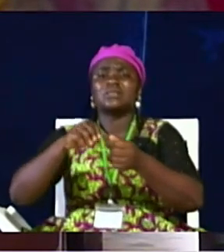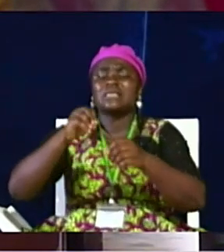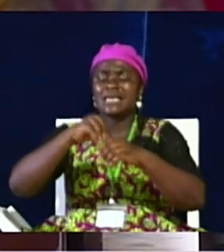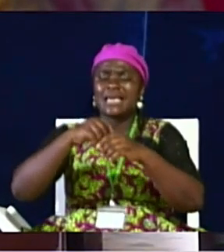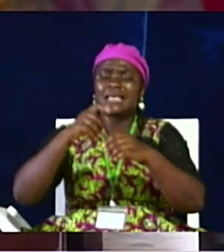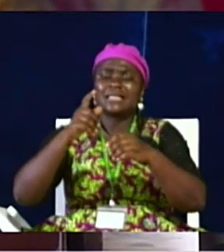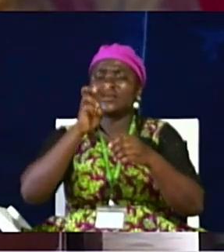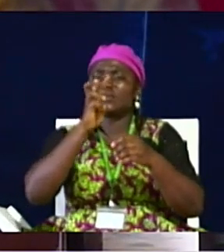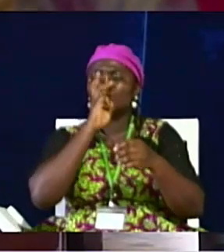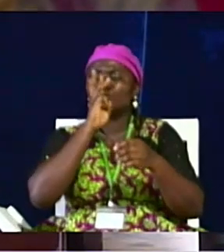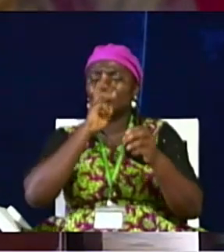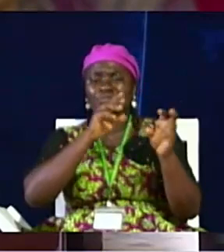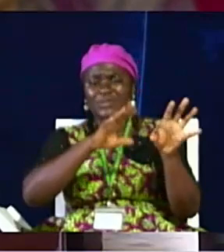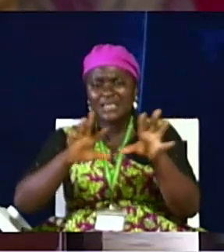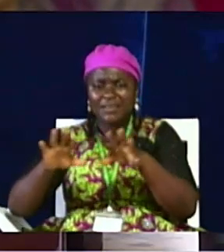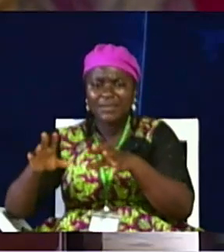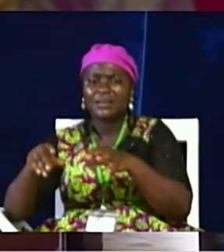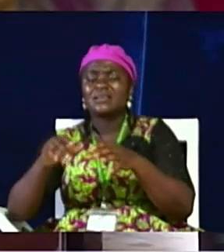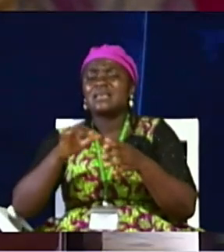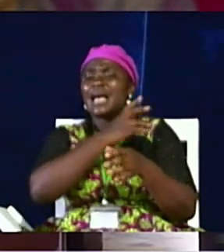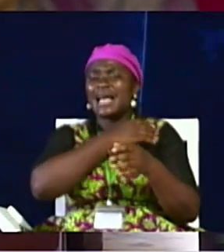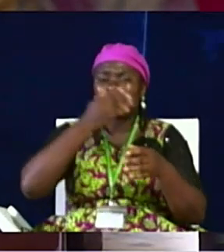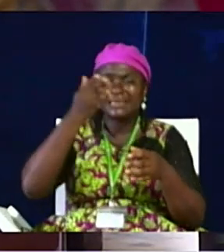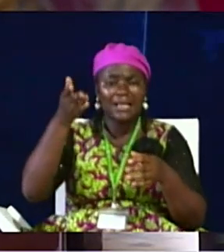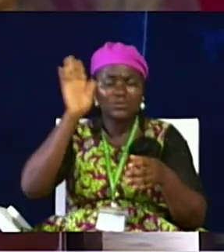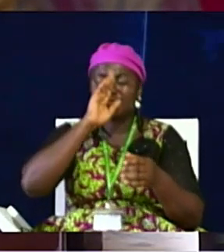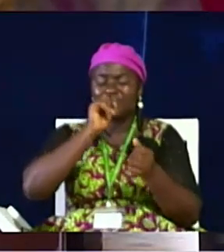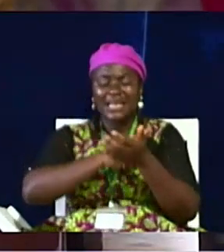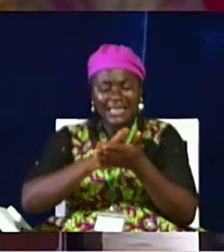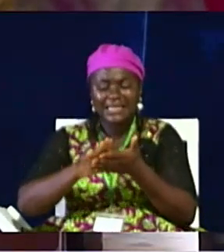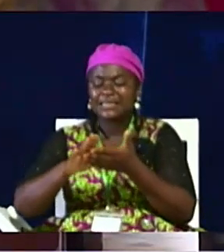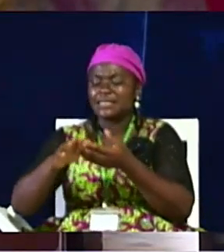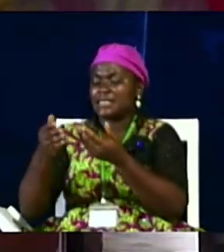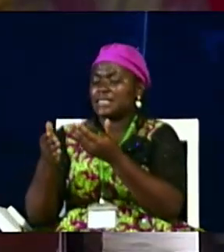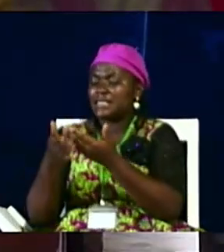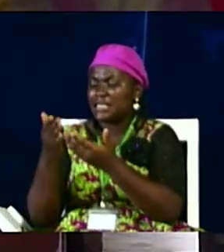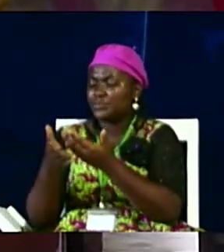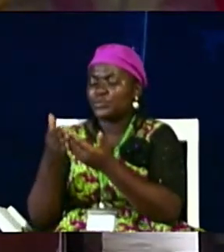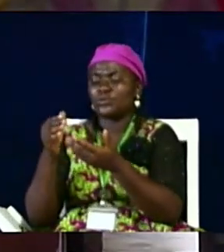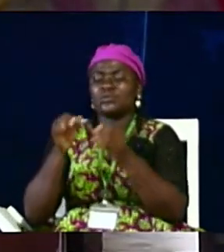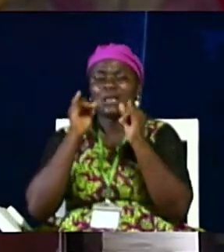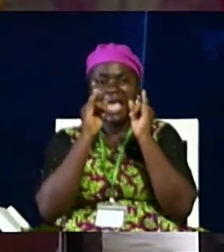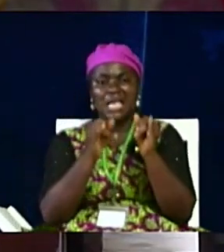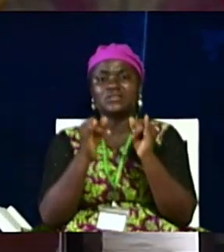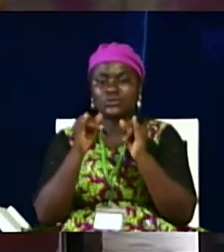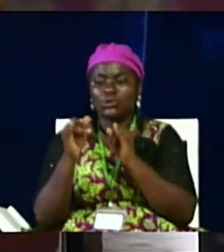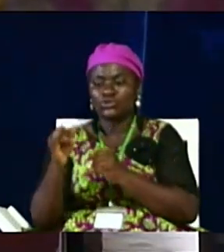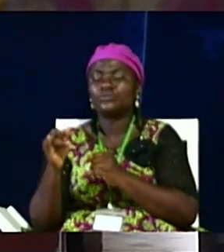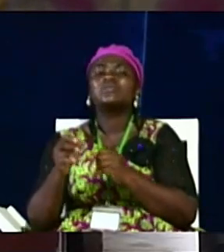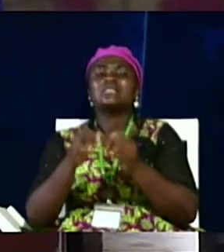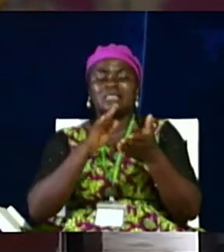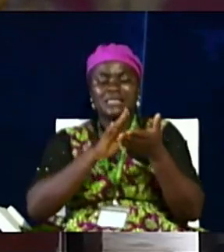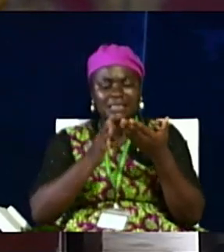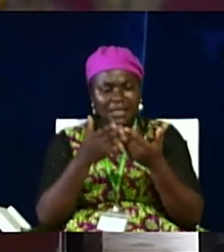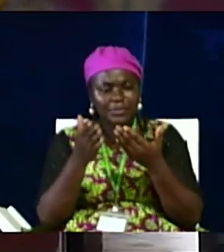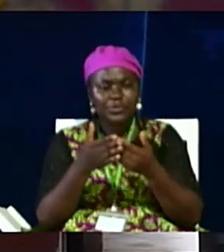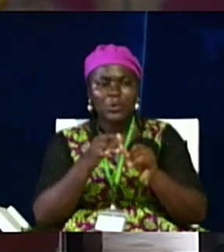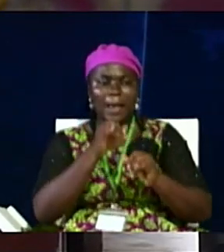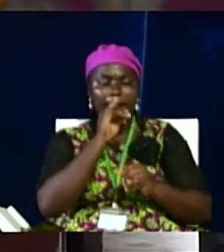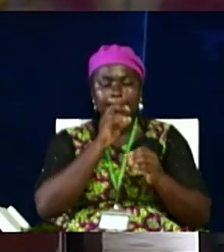thee, and thou shalt be clean. Simple instruction. Simple message.